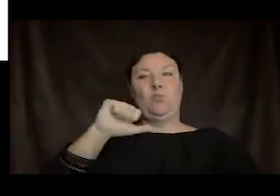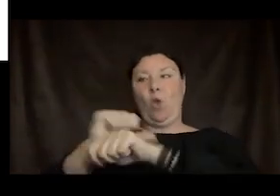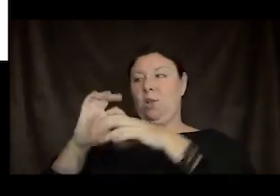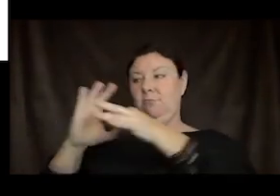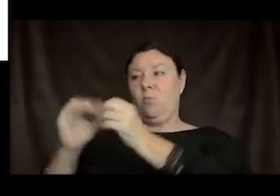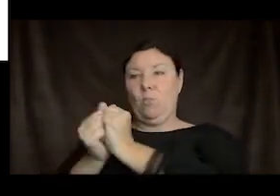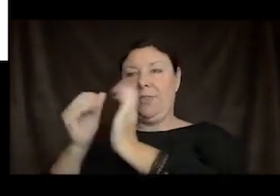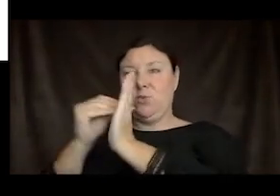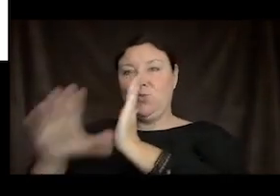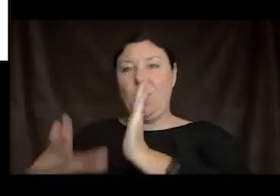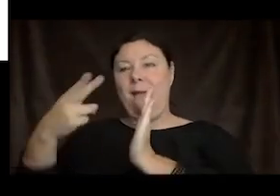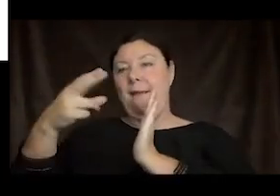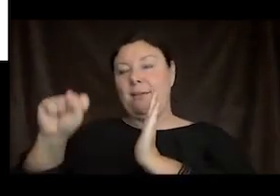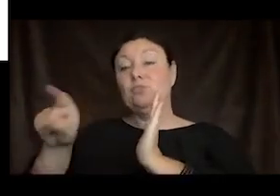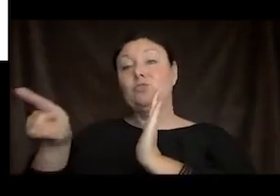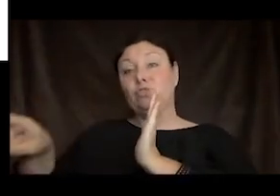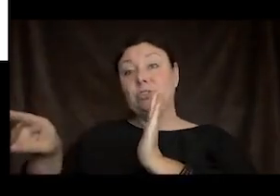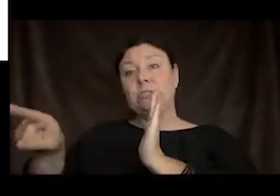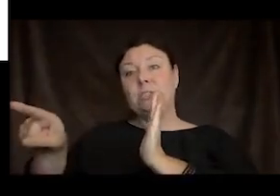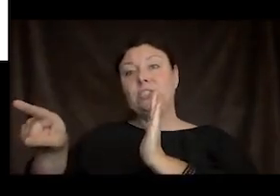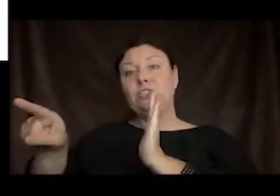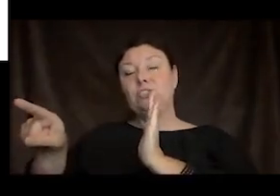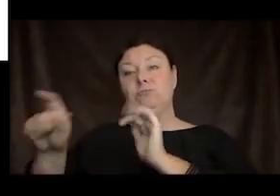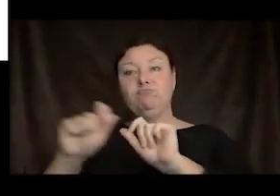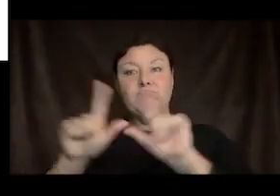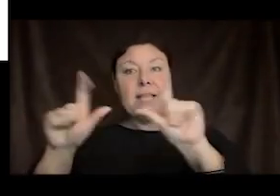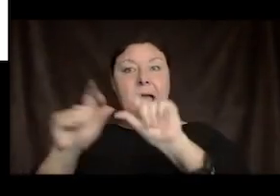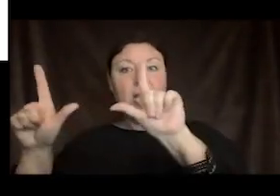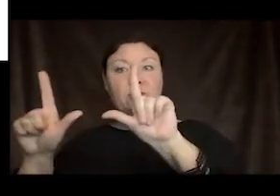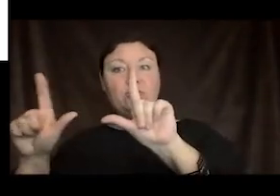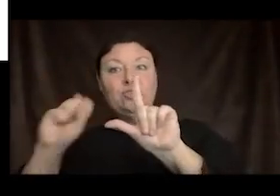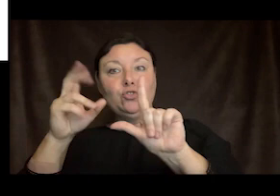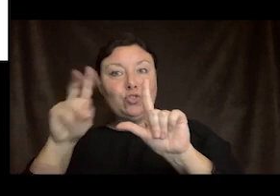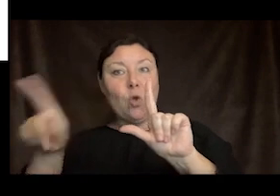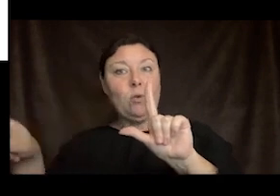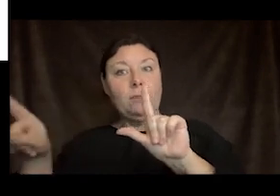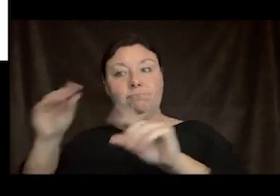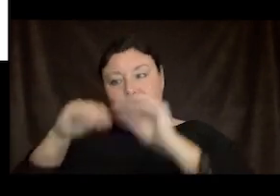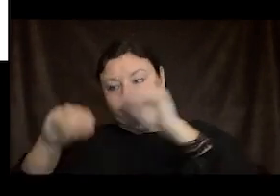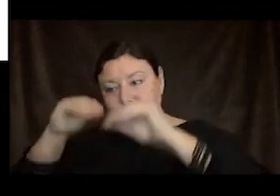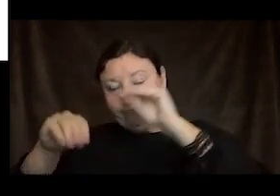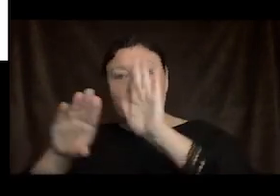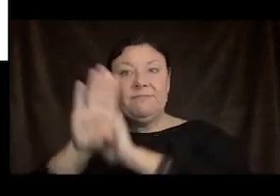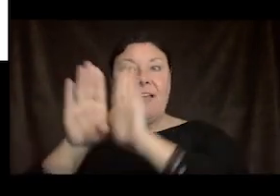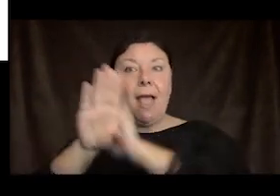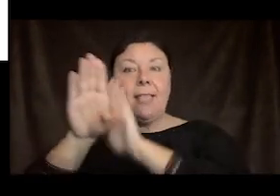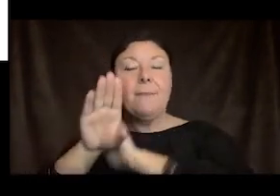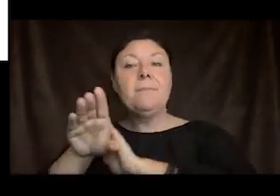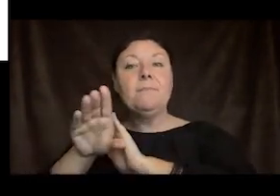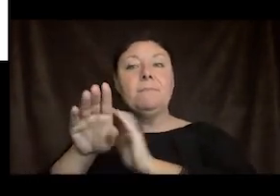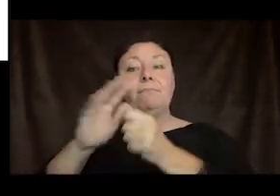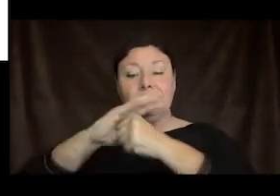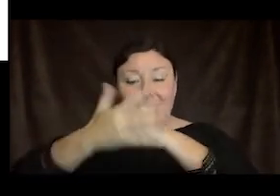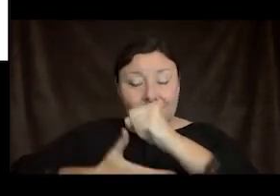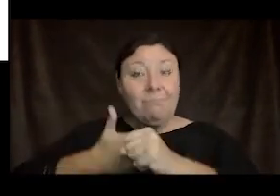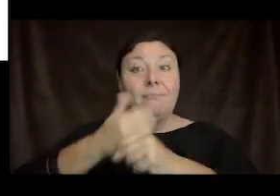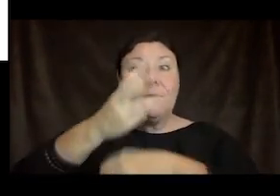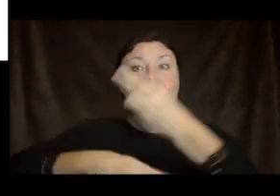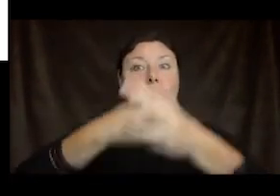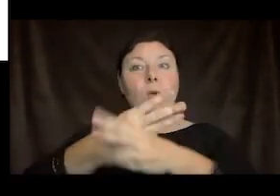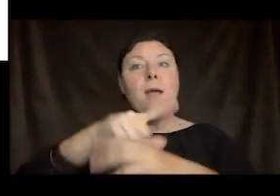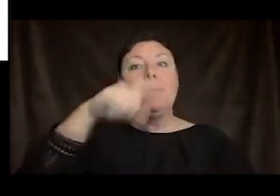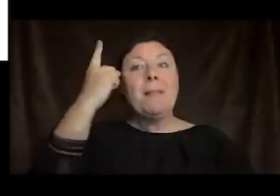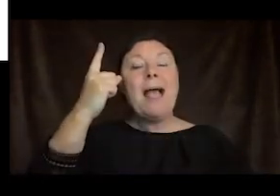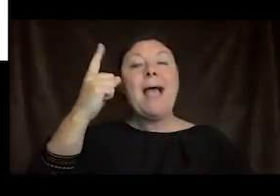recently, she is putting together a slideshow of all of the places all over the world where the Black Lives